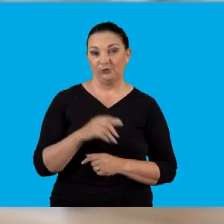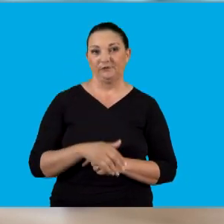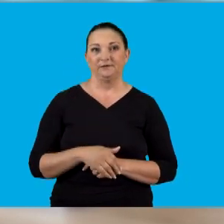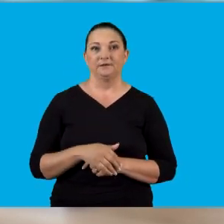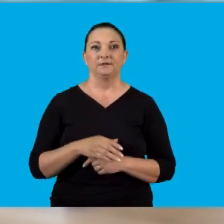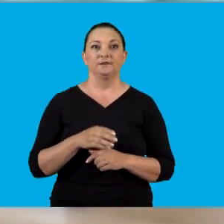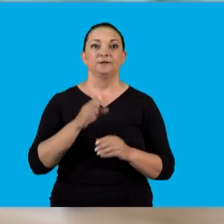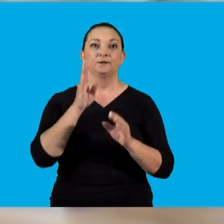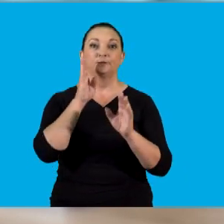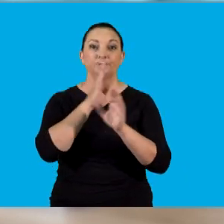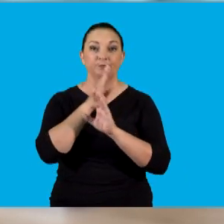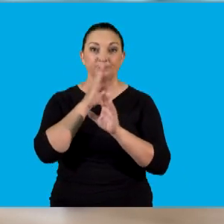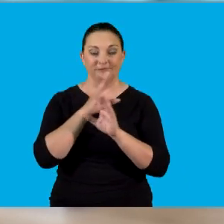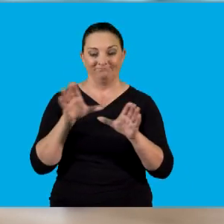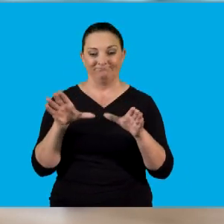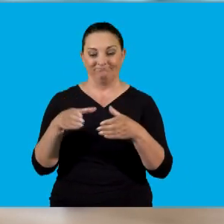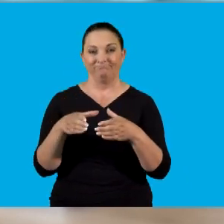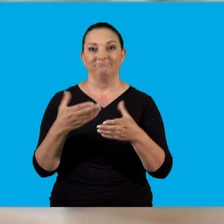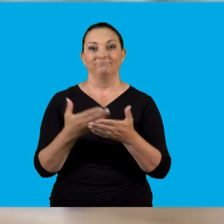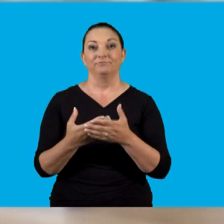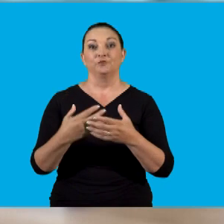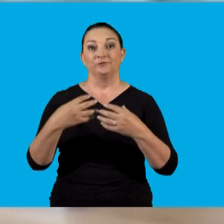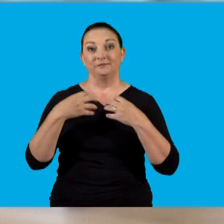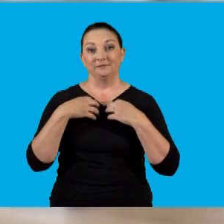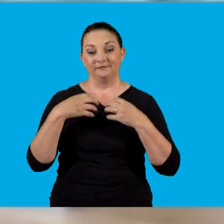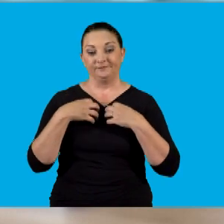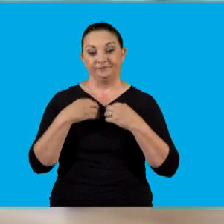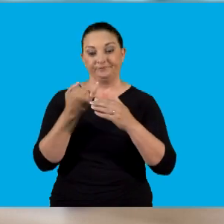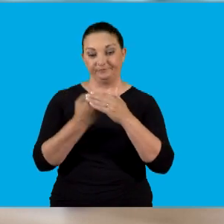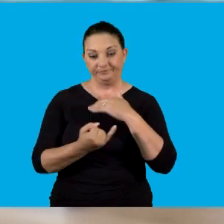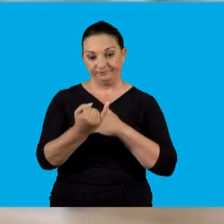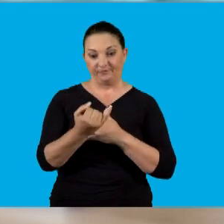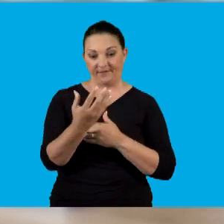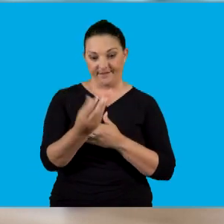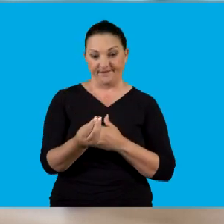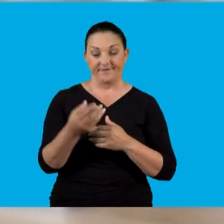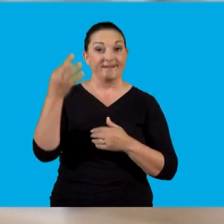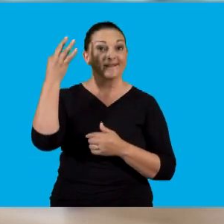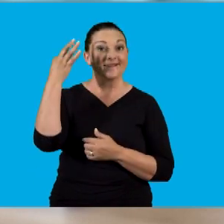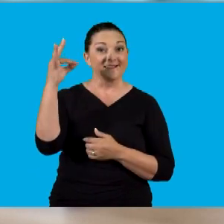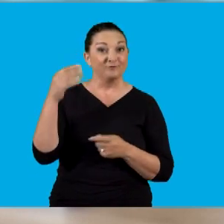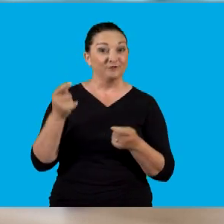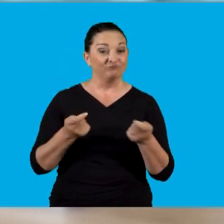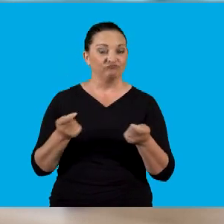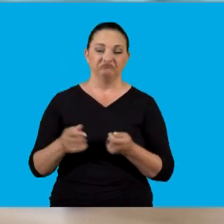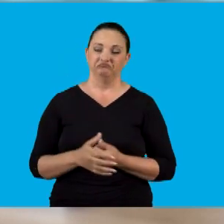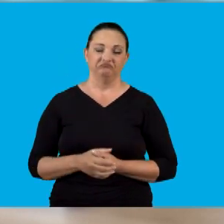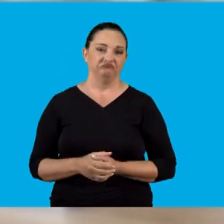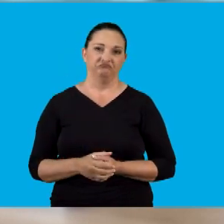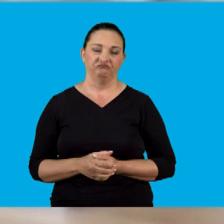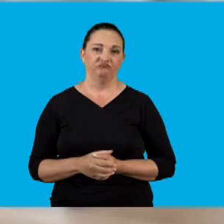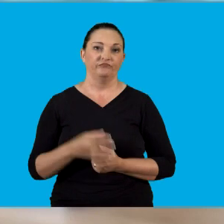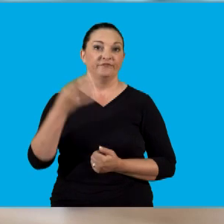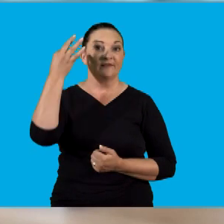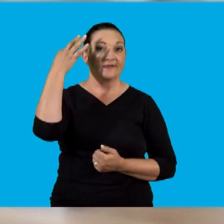private sectors are owned by individuals and not the government. The government does not have control over these businesses.